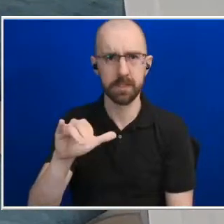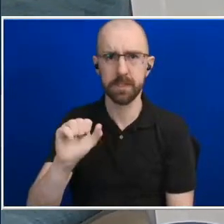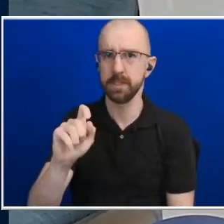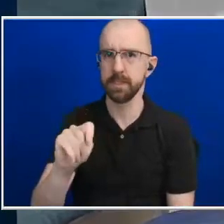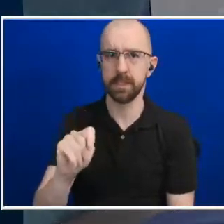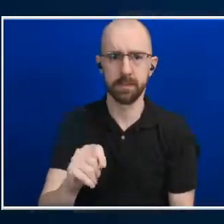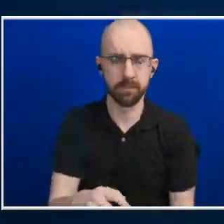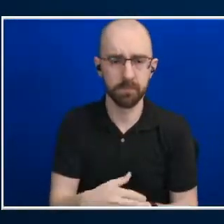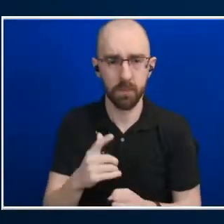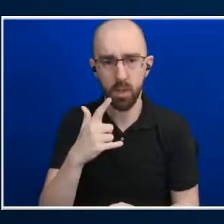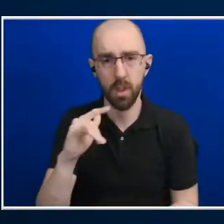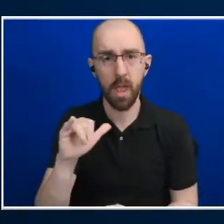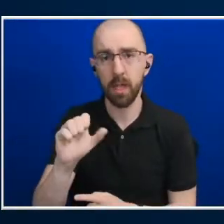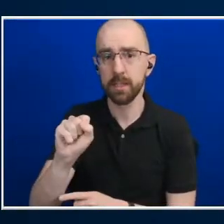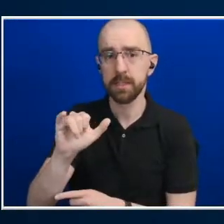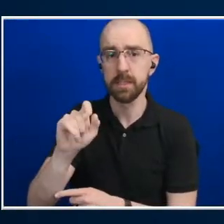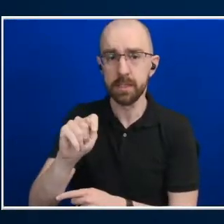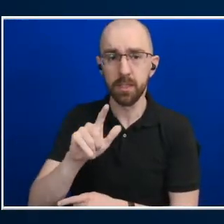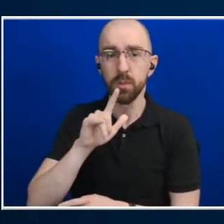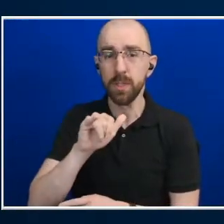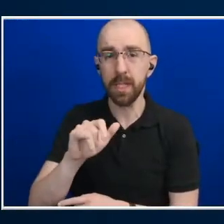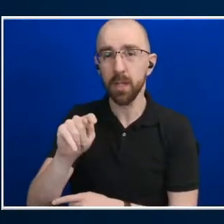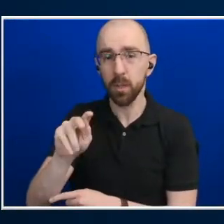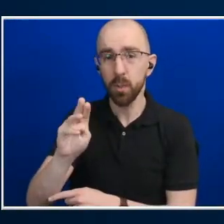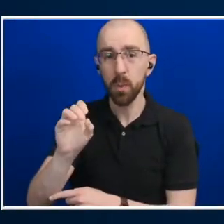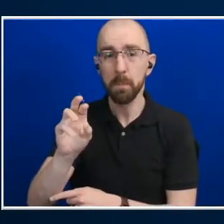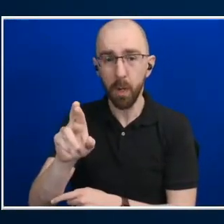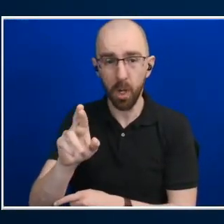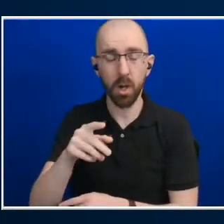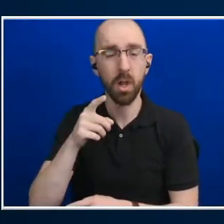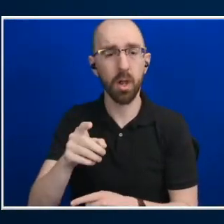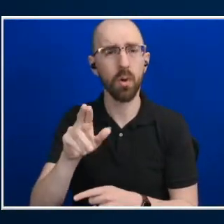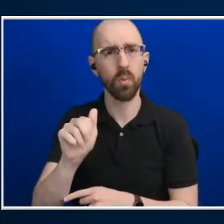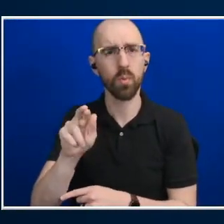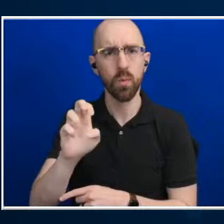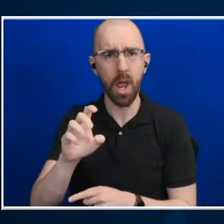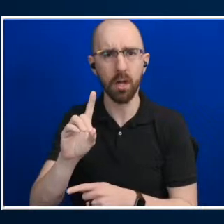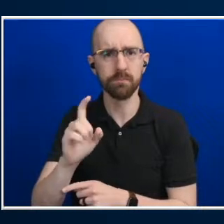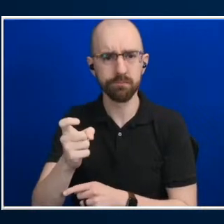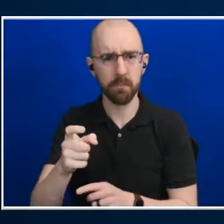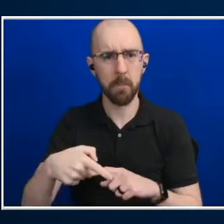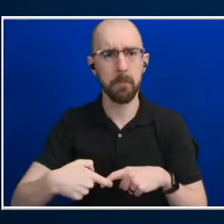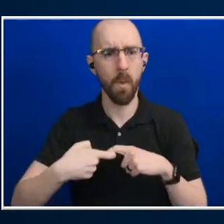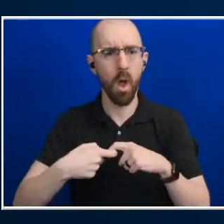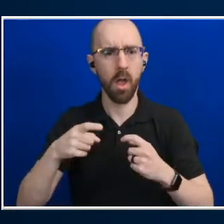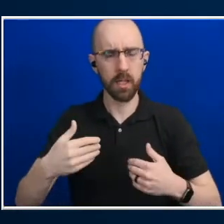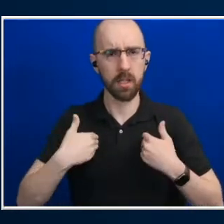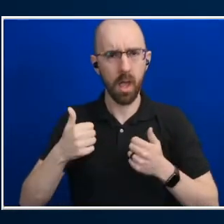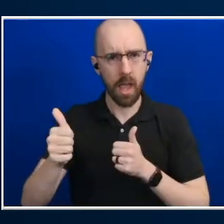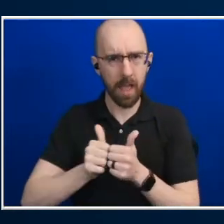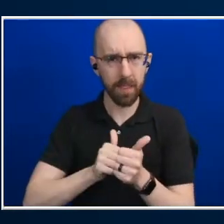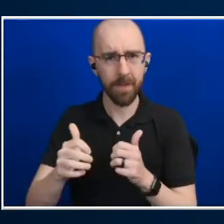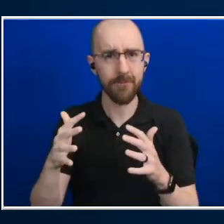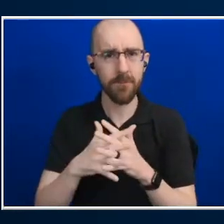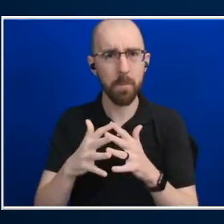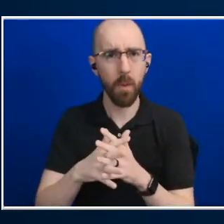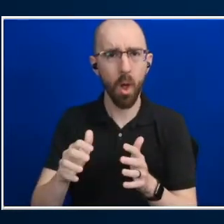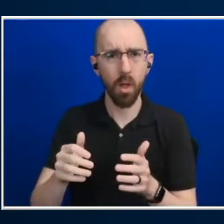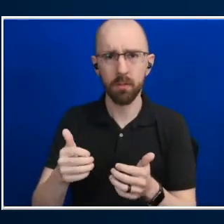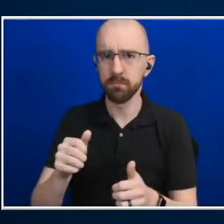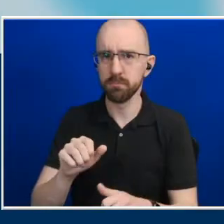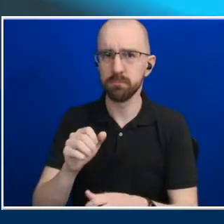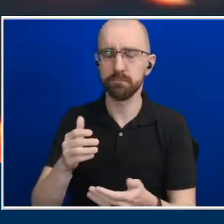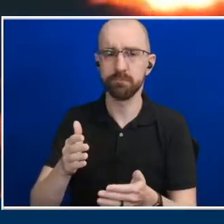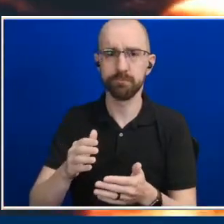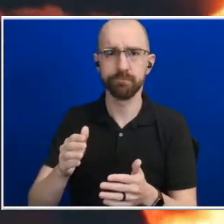cyst was really a tumor. Coming up, the rare diagnosis that paused this young athlete's football career, but only temporarily.